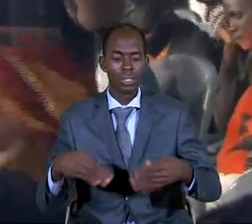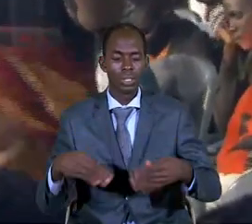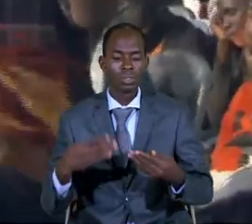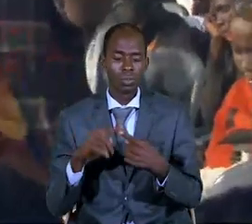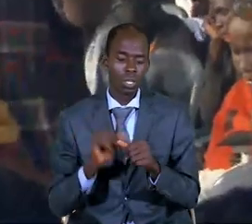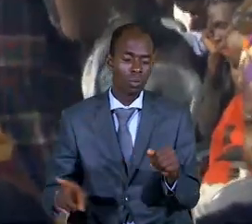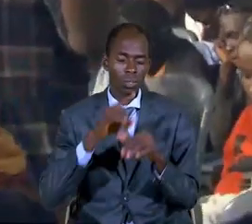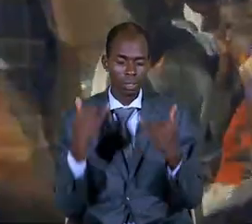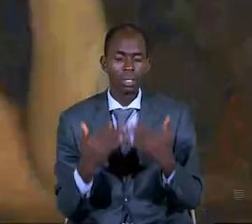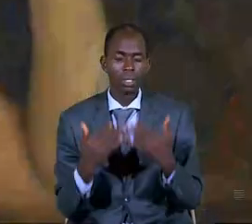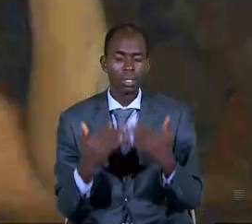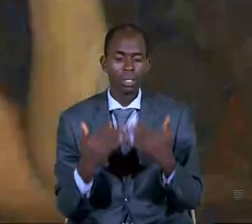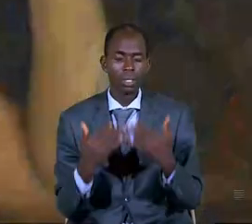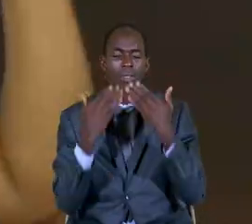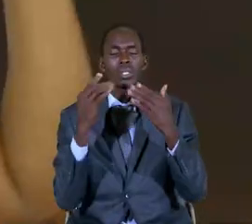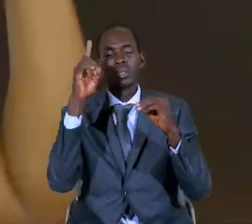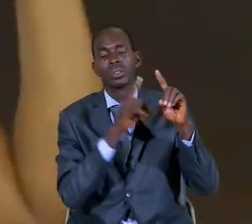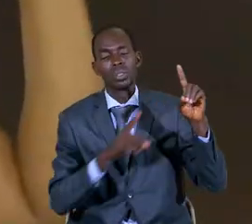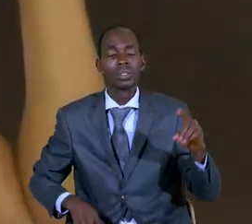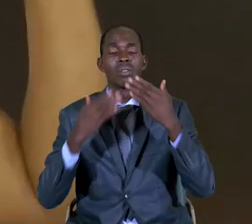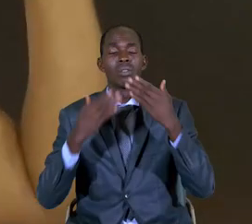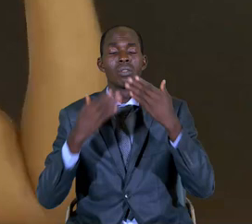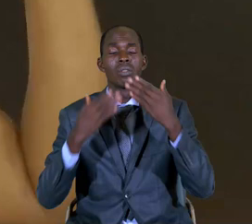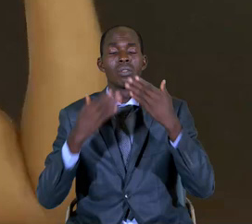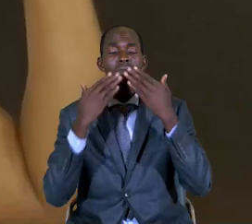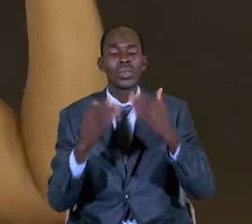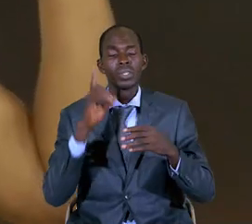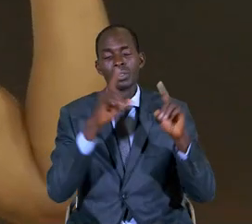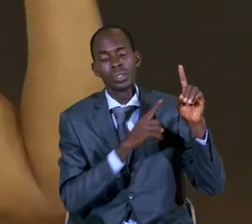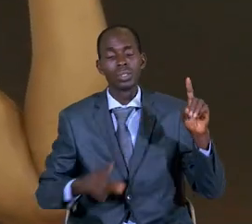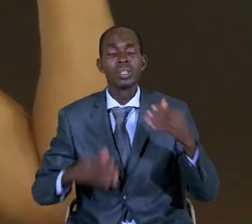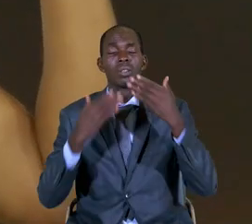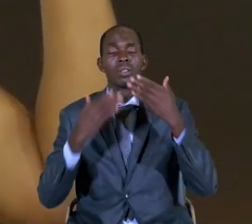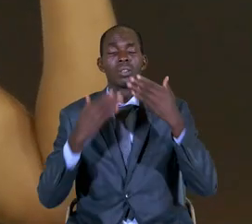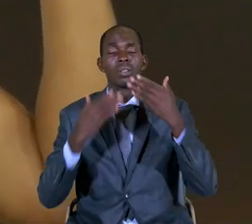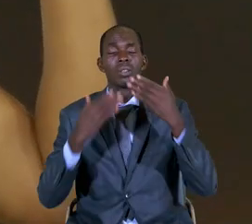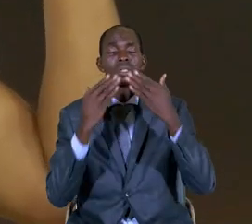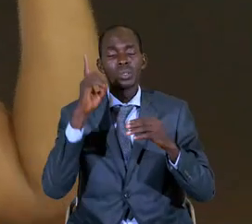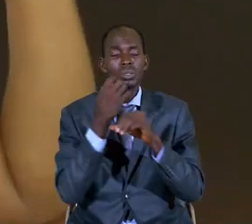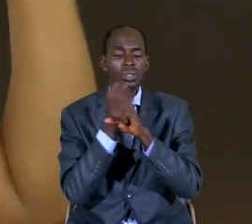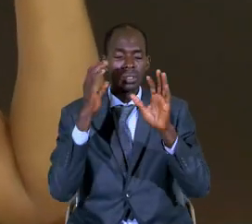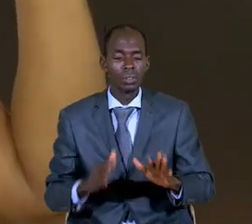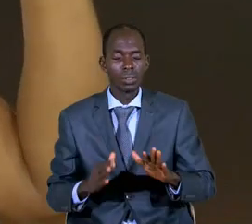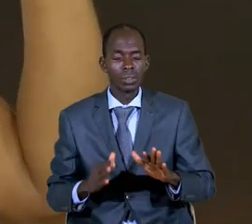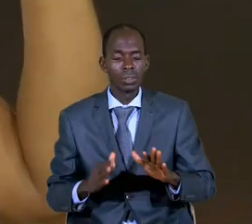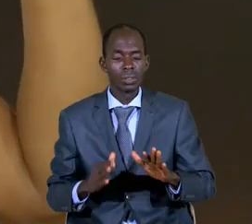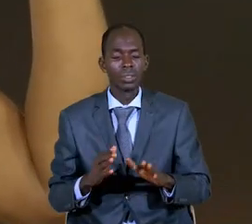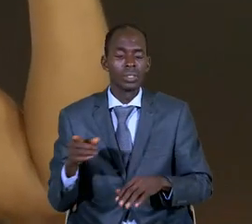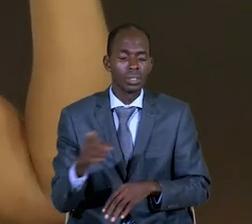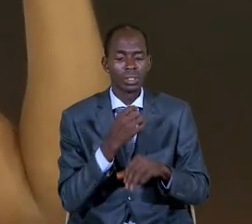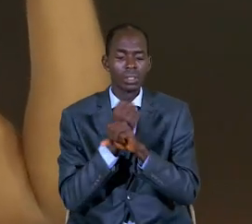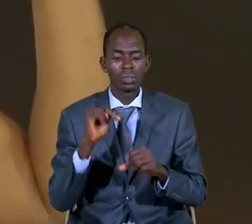now. Thank you, Lord. Thank you, Lord. Thank you, Savior. Your salvation has